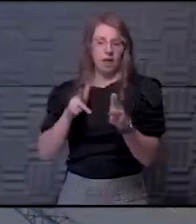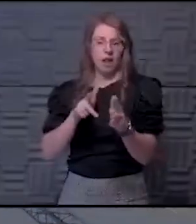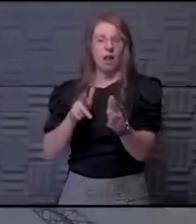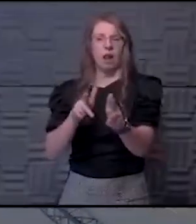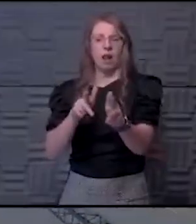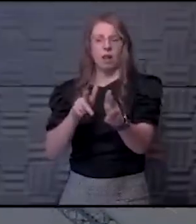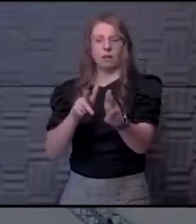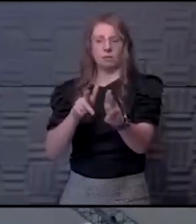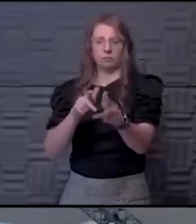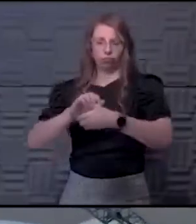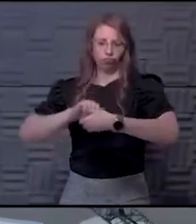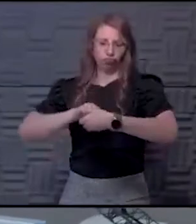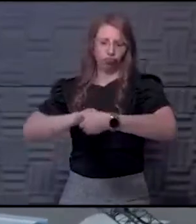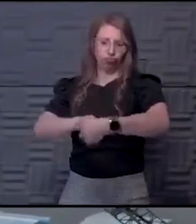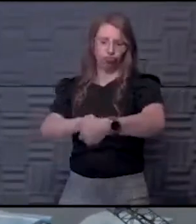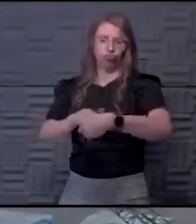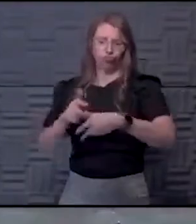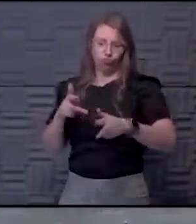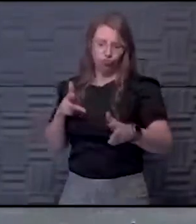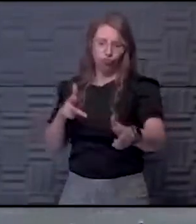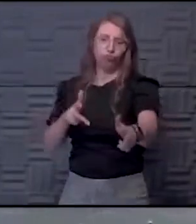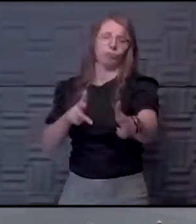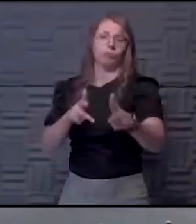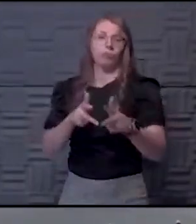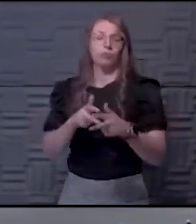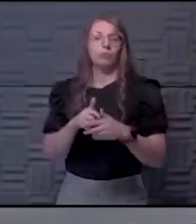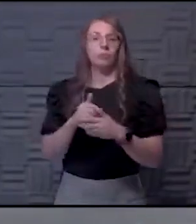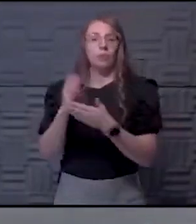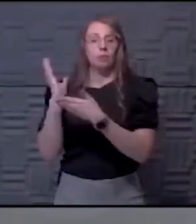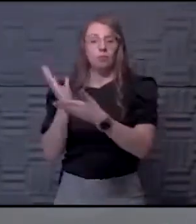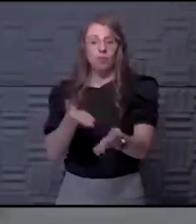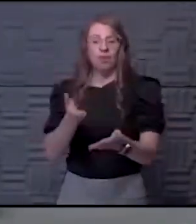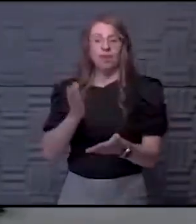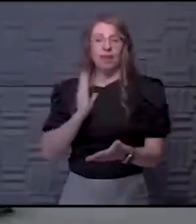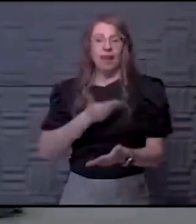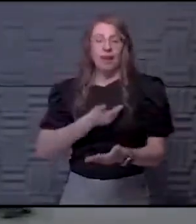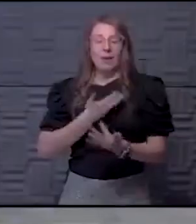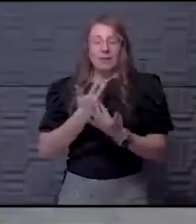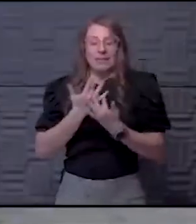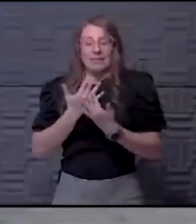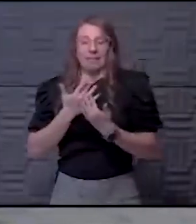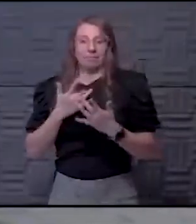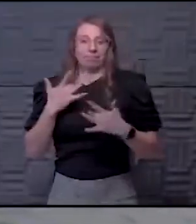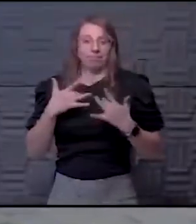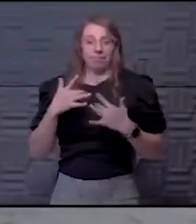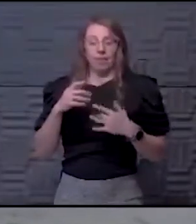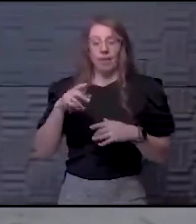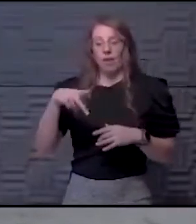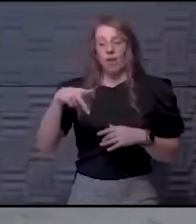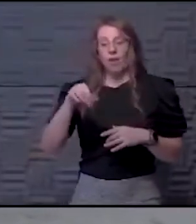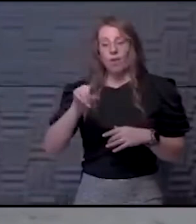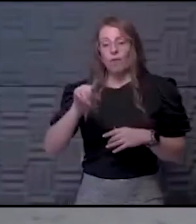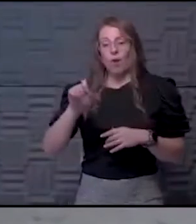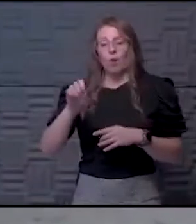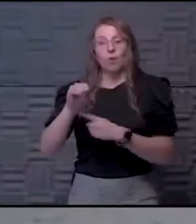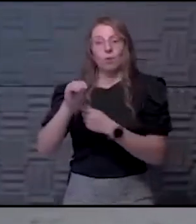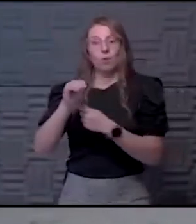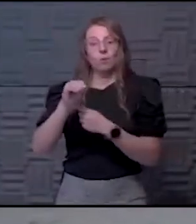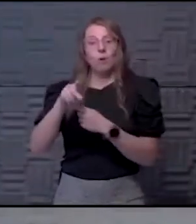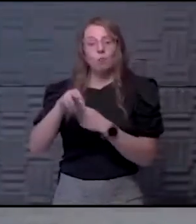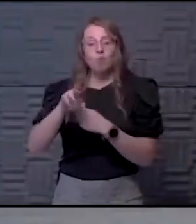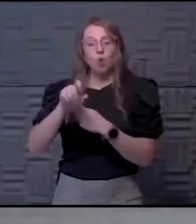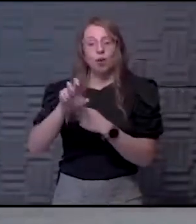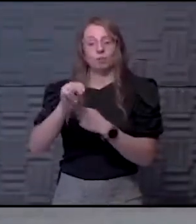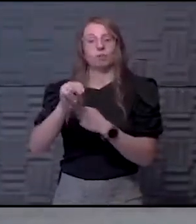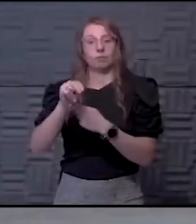the way. This entourage is bringing our long-awaited proton therapy gantry and cyclotron that will bring